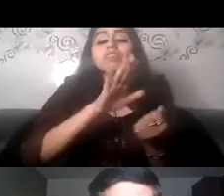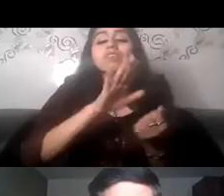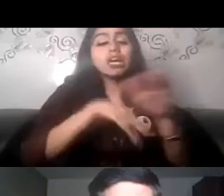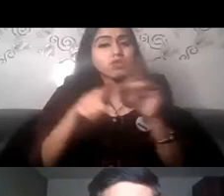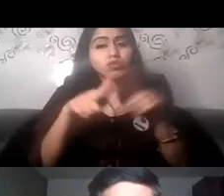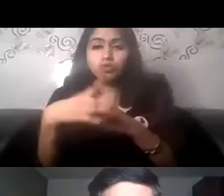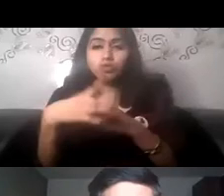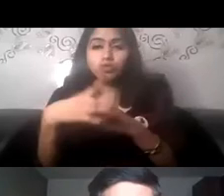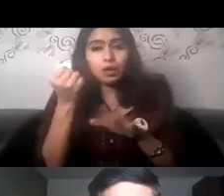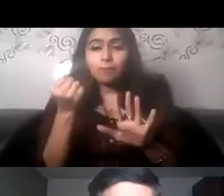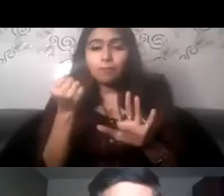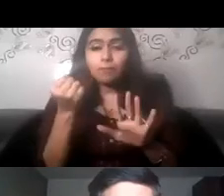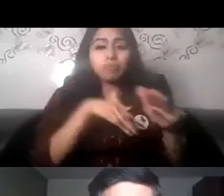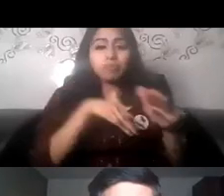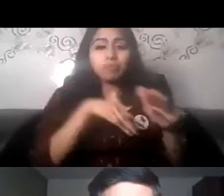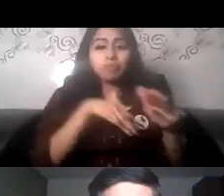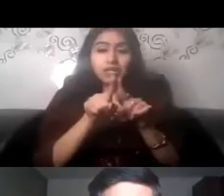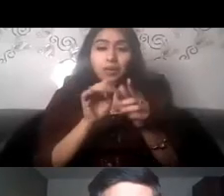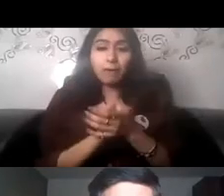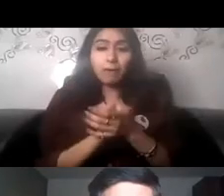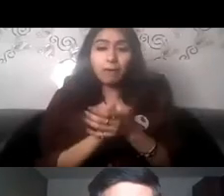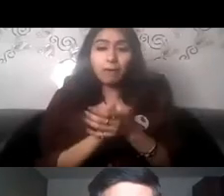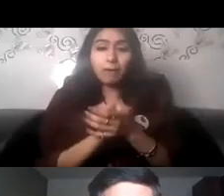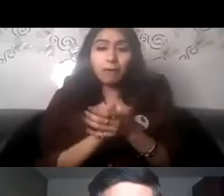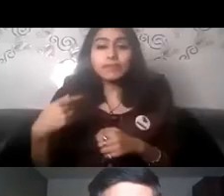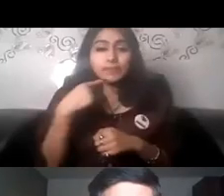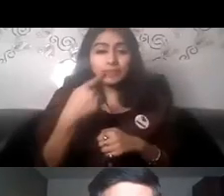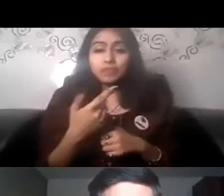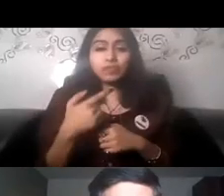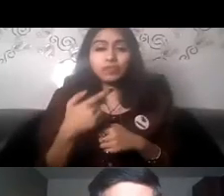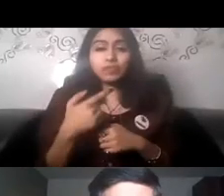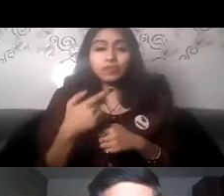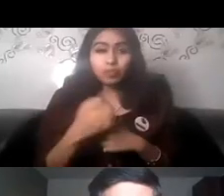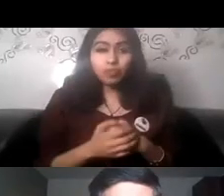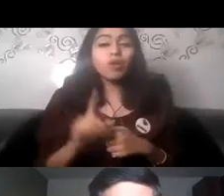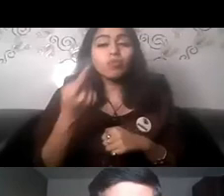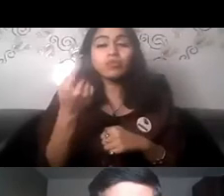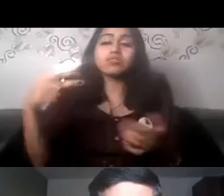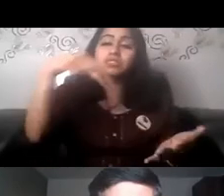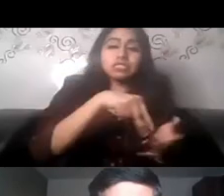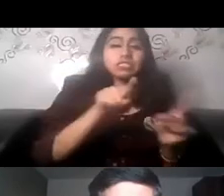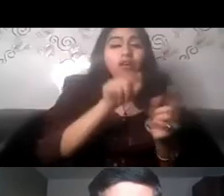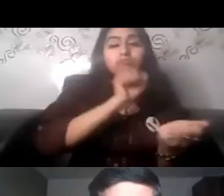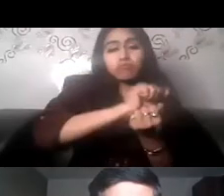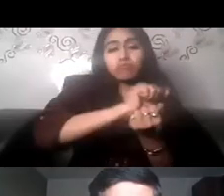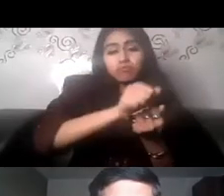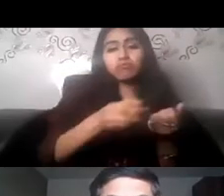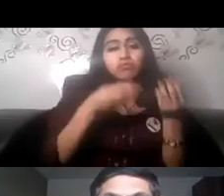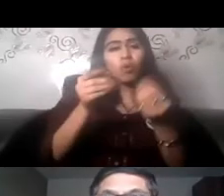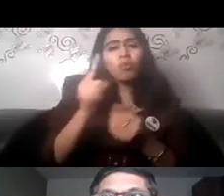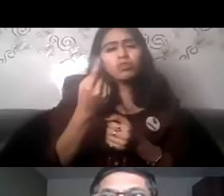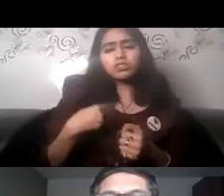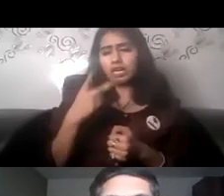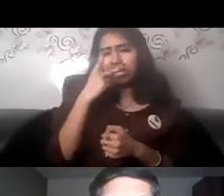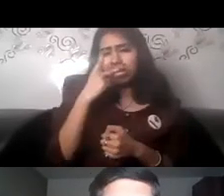job. I was on a slightly raised platform and I was calling the names of the persons to come and pick up those certificates. Then I saw one